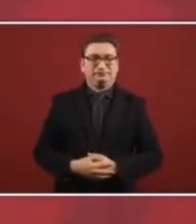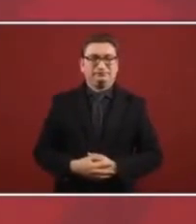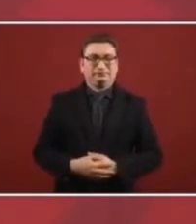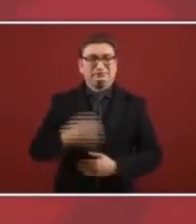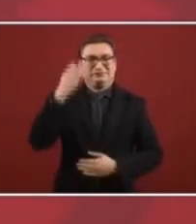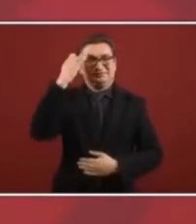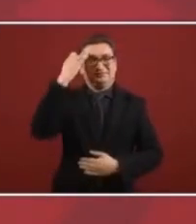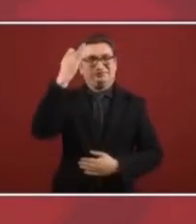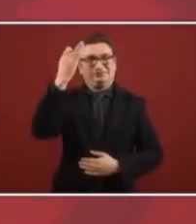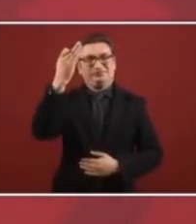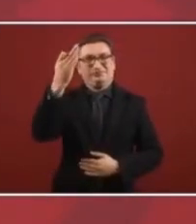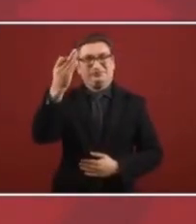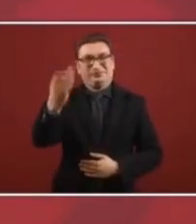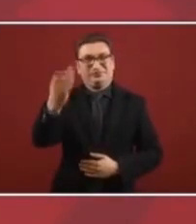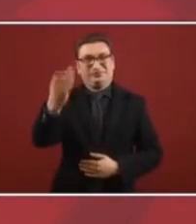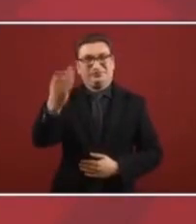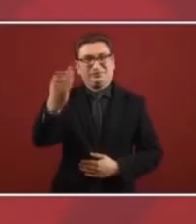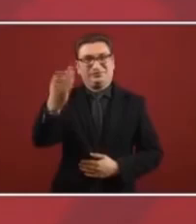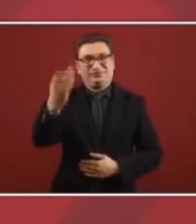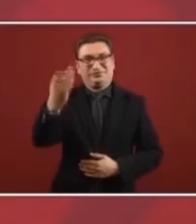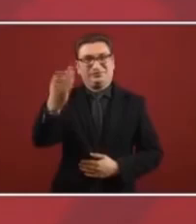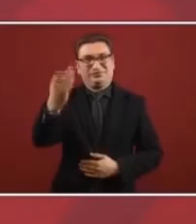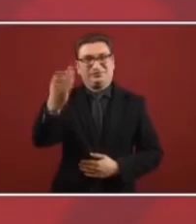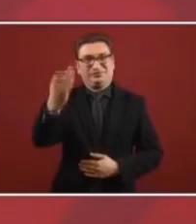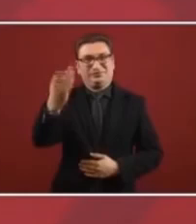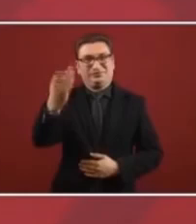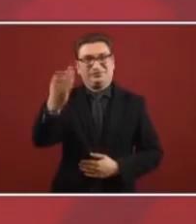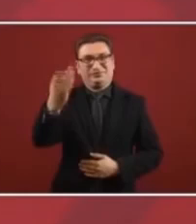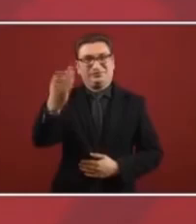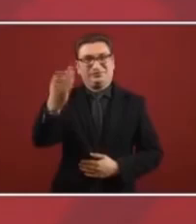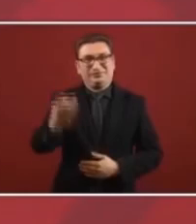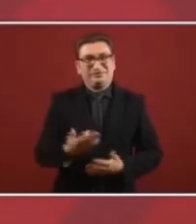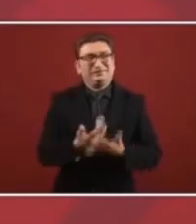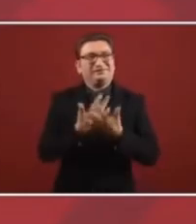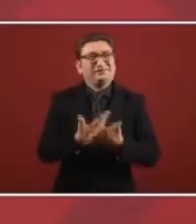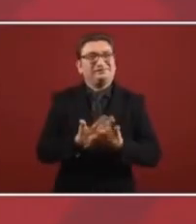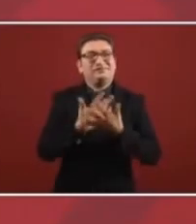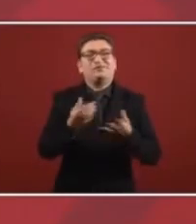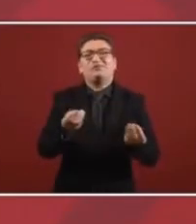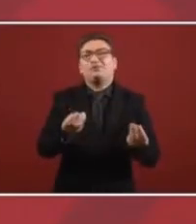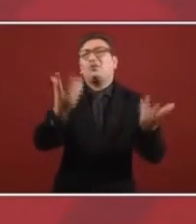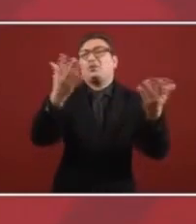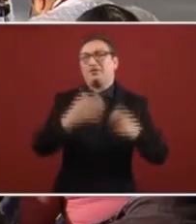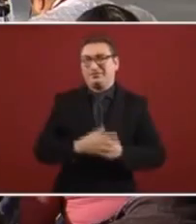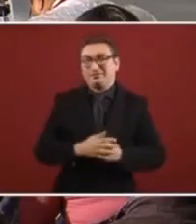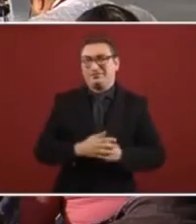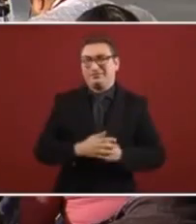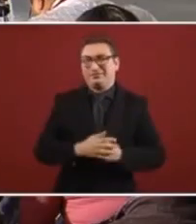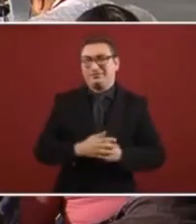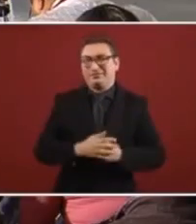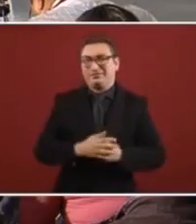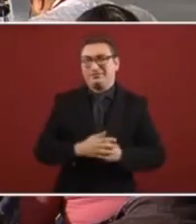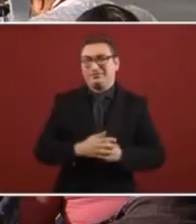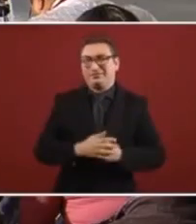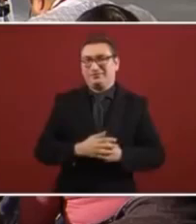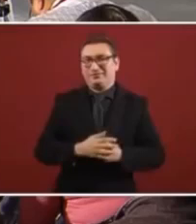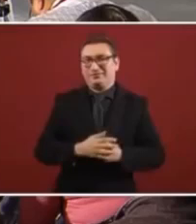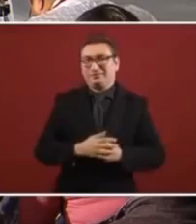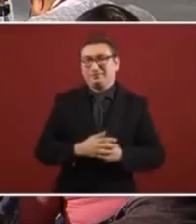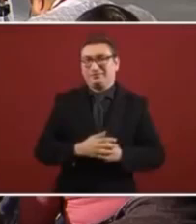¿Cuánto tiempo tuvimos que esperar How long did we have to wait por los amparos? for